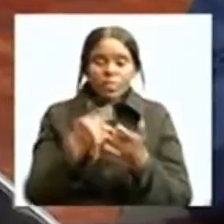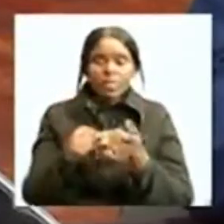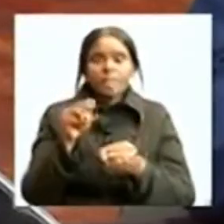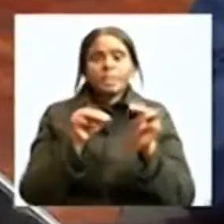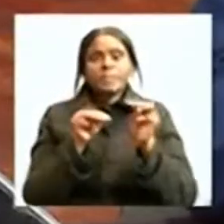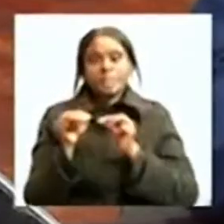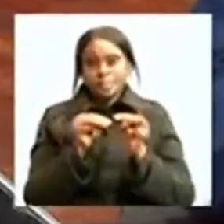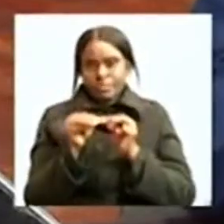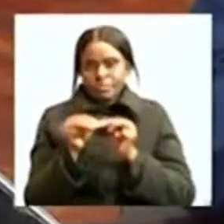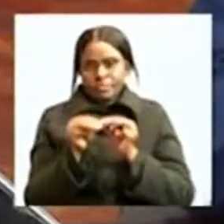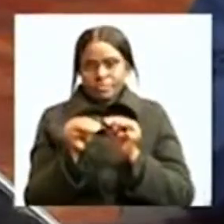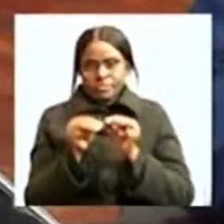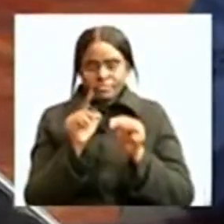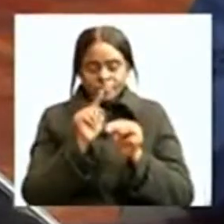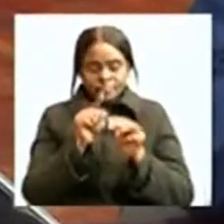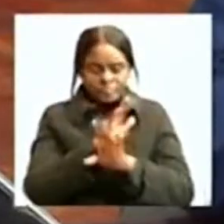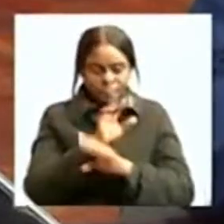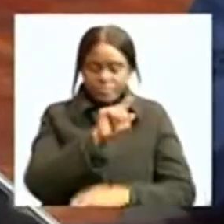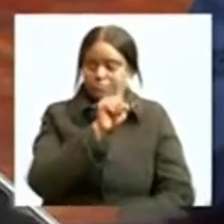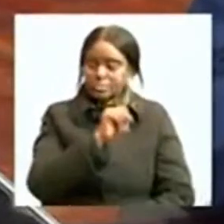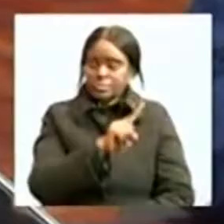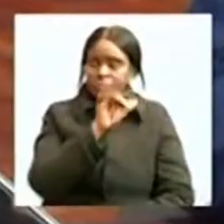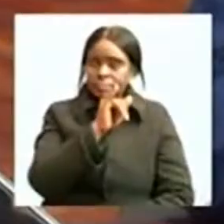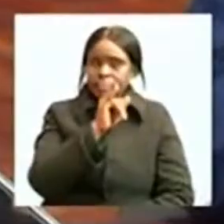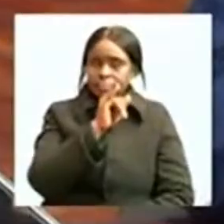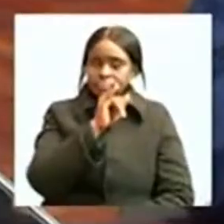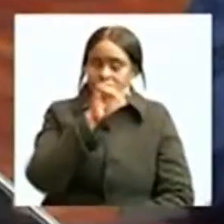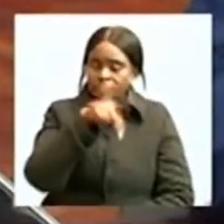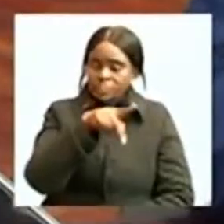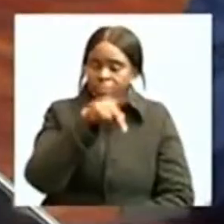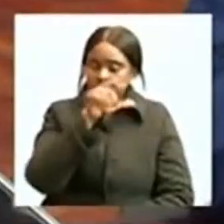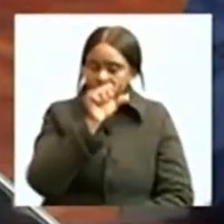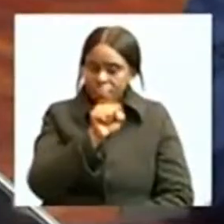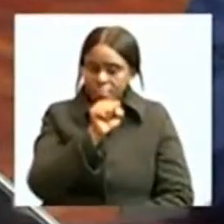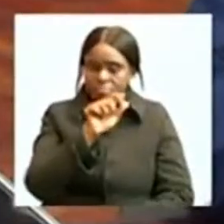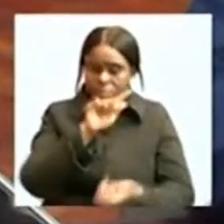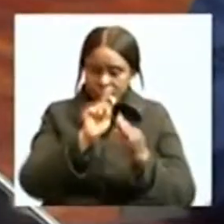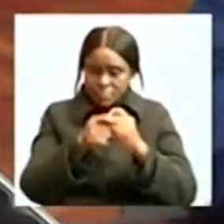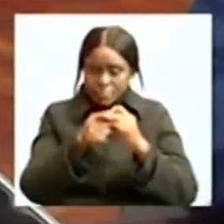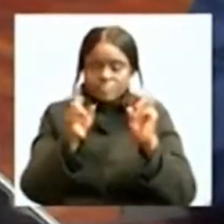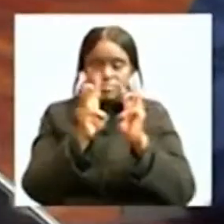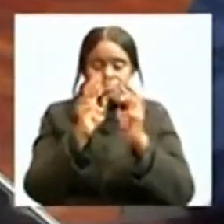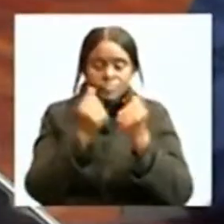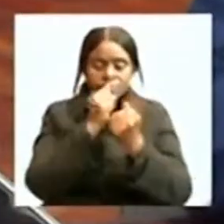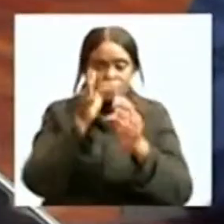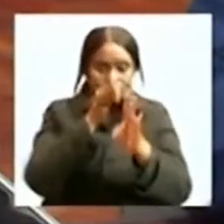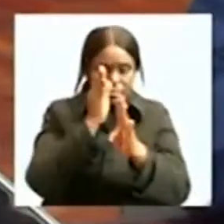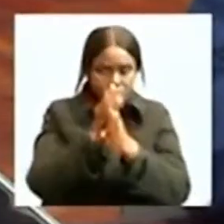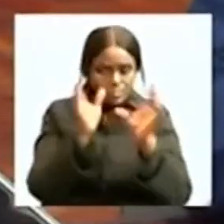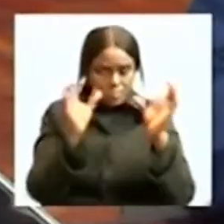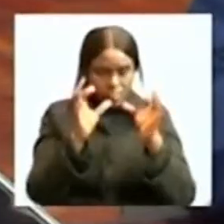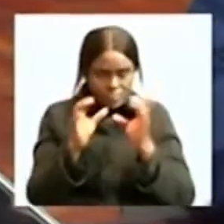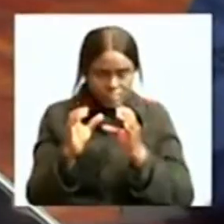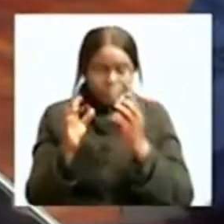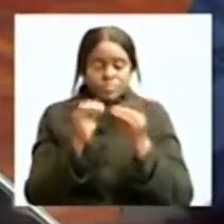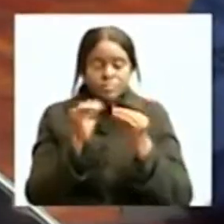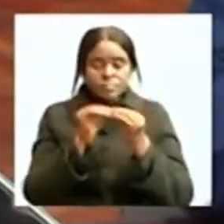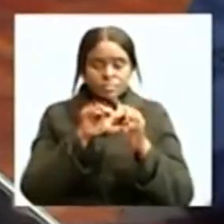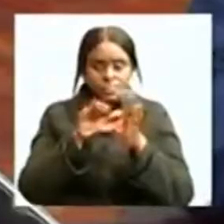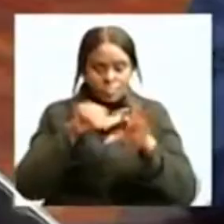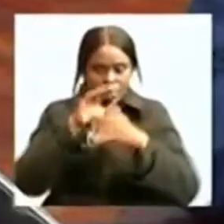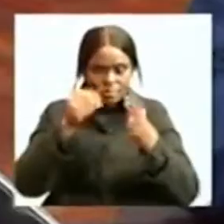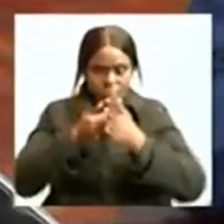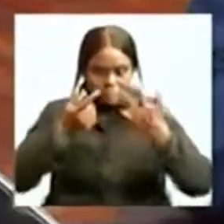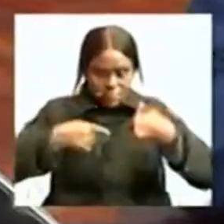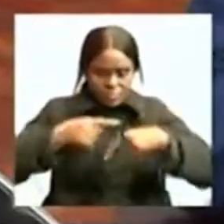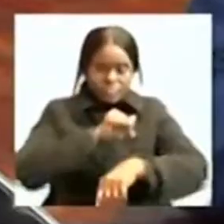management. The Zambia Institute of Purchasing and Supply conducted transformational workshops targeting procurement committees in all local